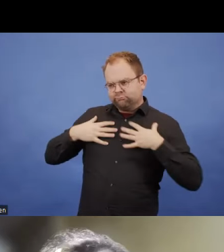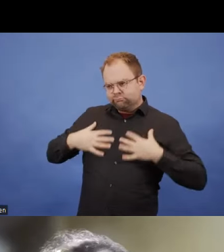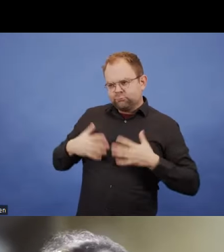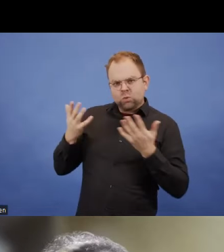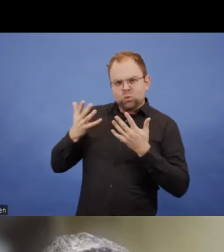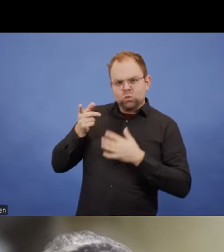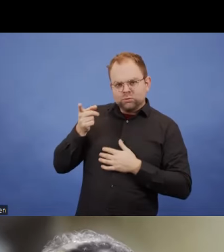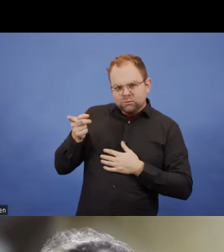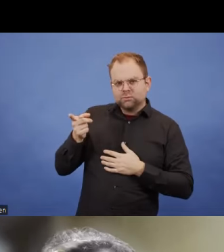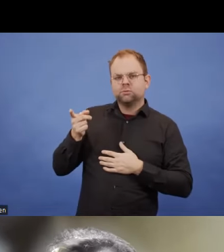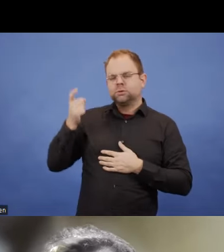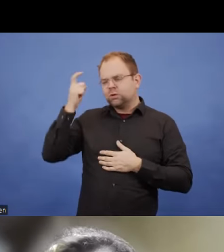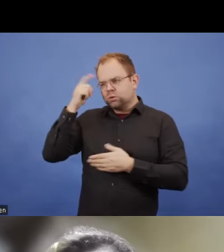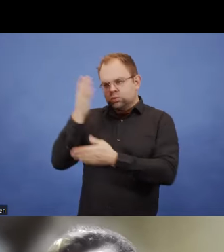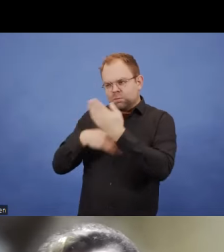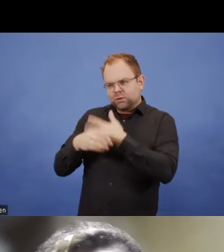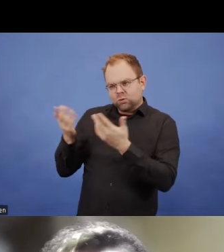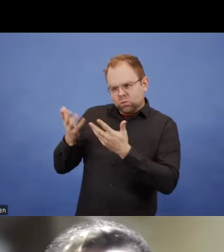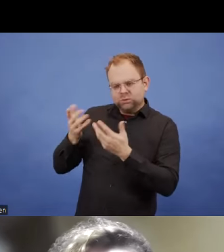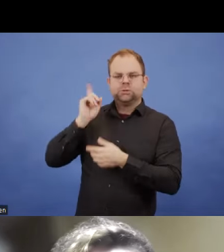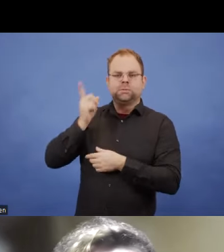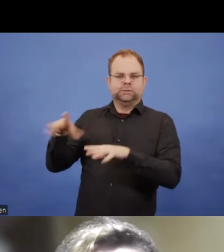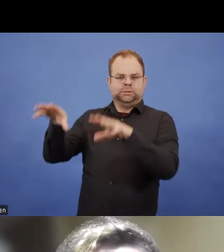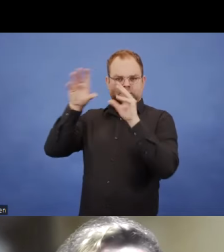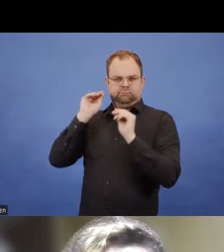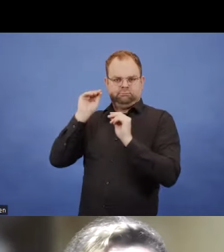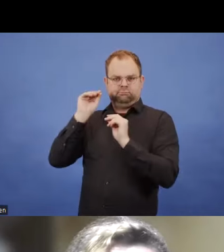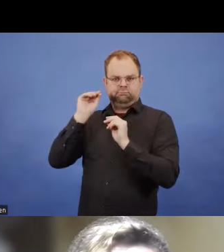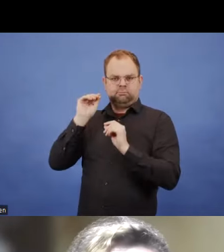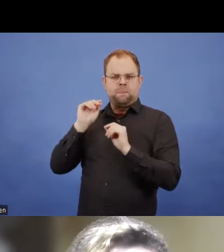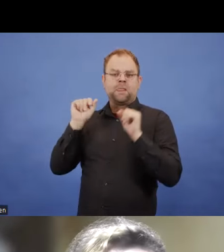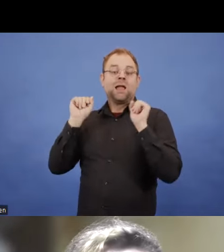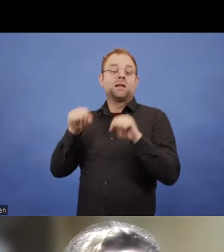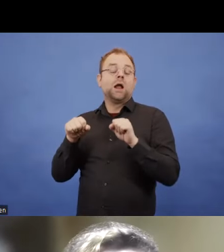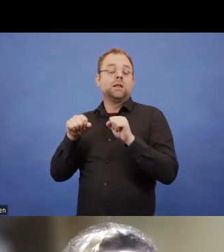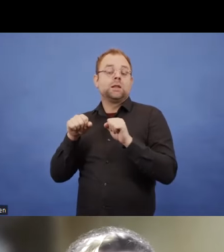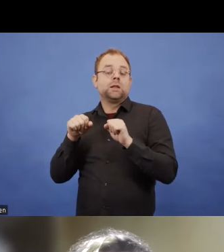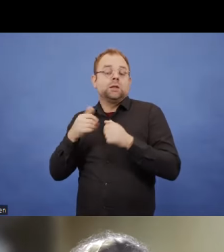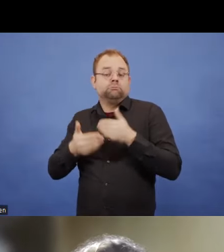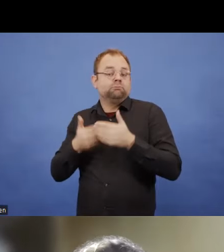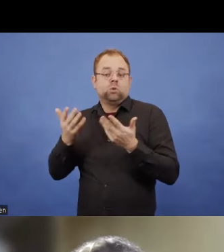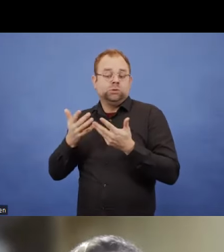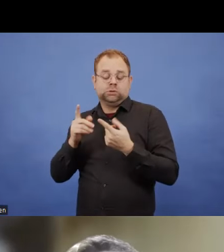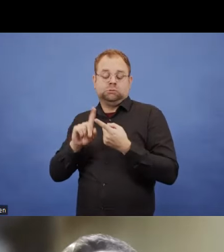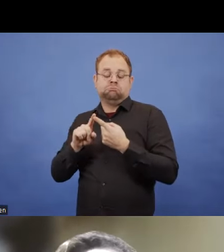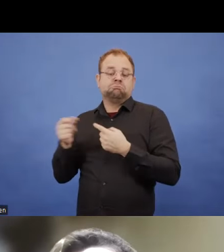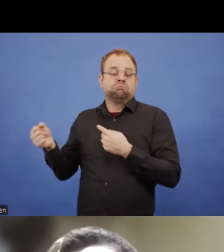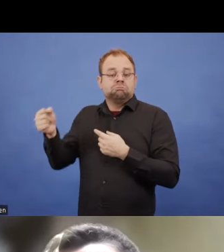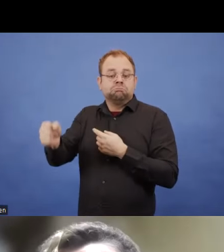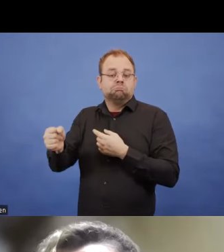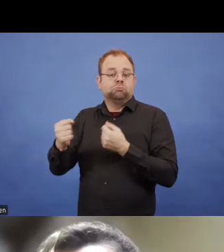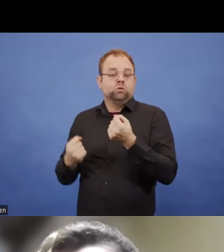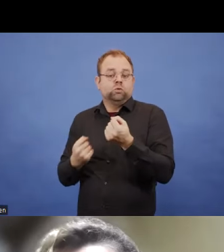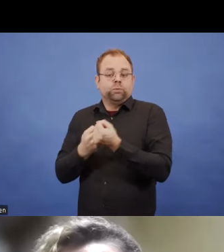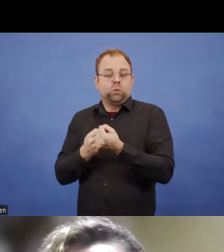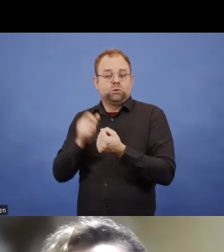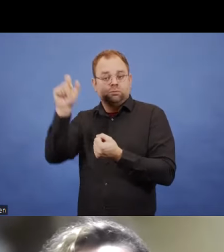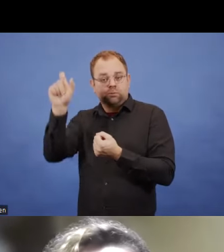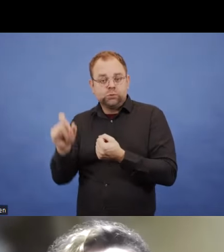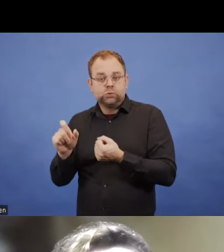representative that can help support the asylum seeker in articulating their claim. They can be referred to mental